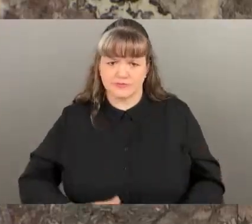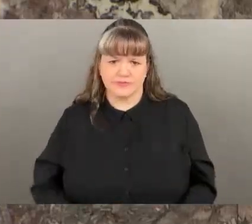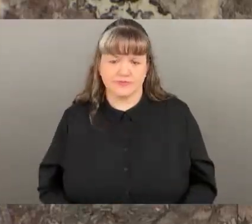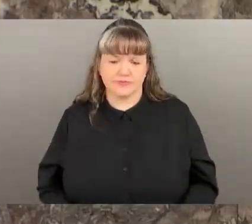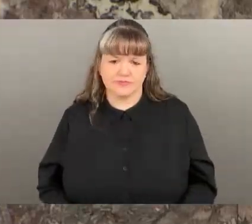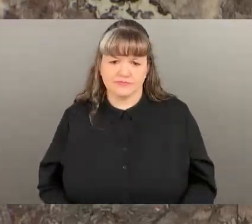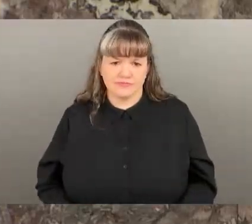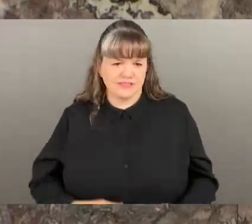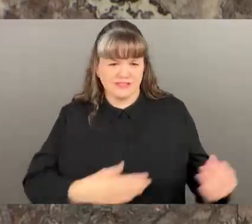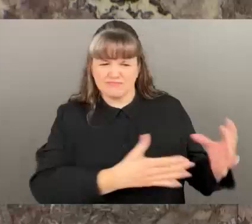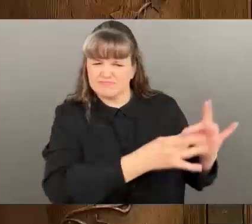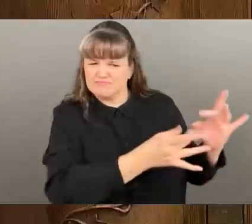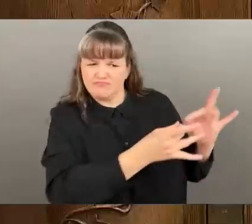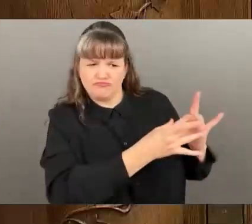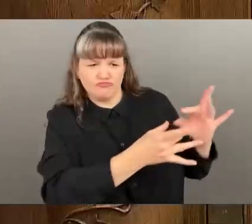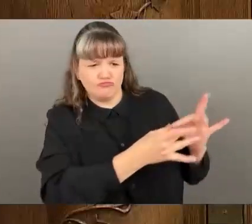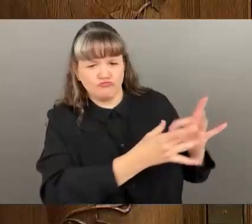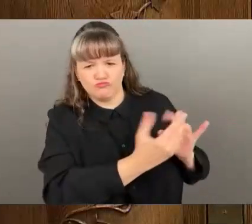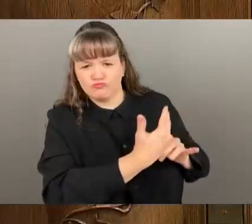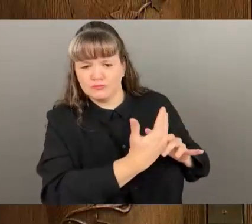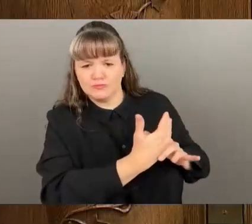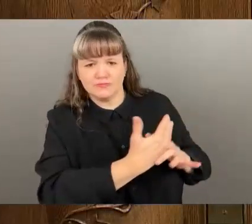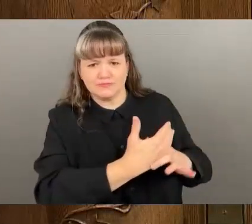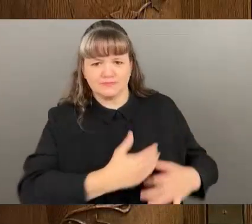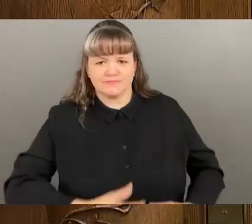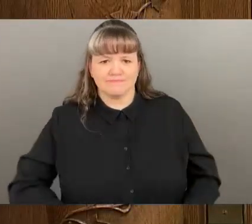Thank you, Honourable Speaker.